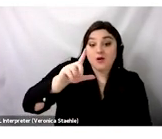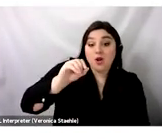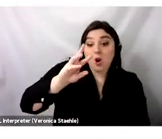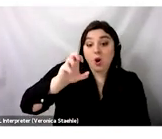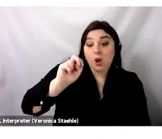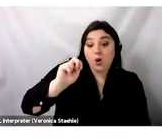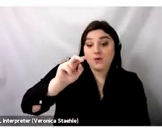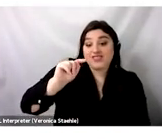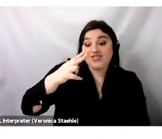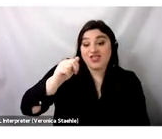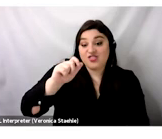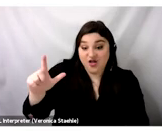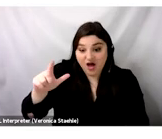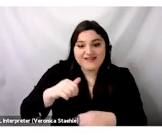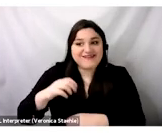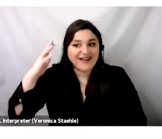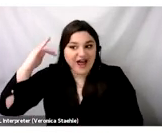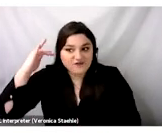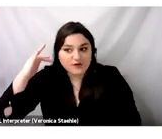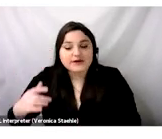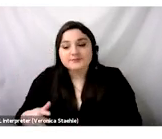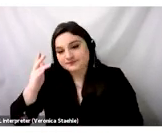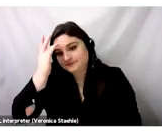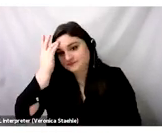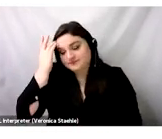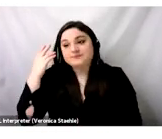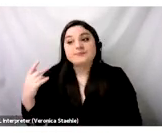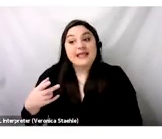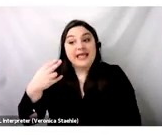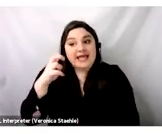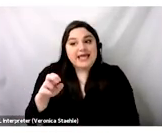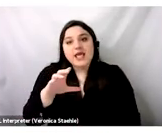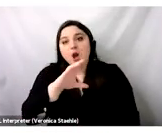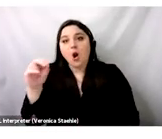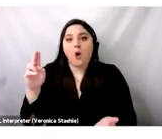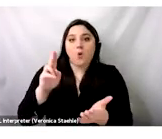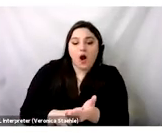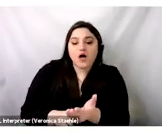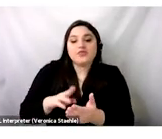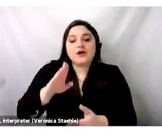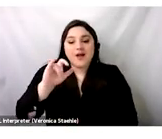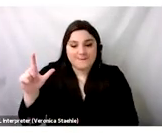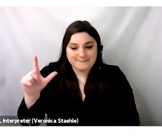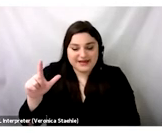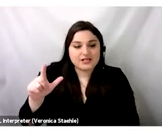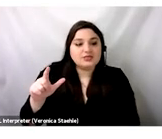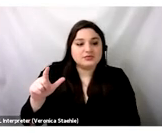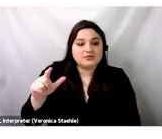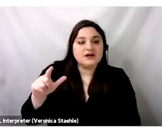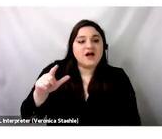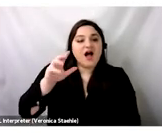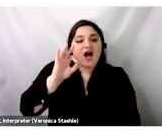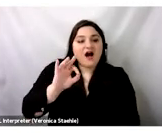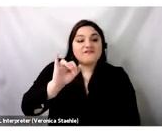also there was another, he co-authored a bill called the Break Free from Plastic Pollution Act of